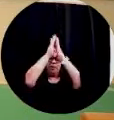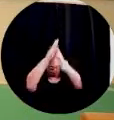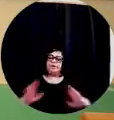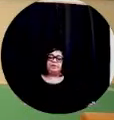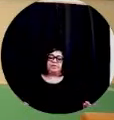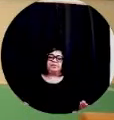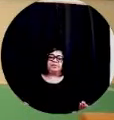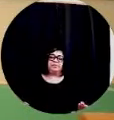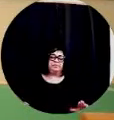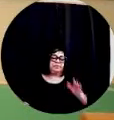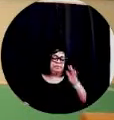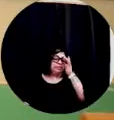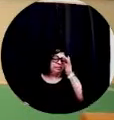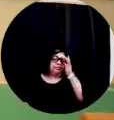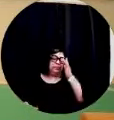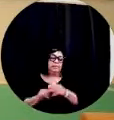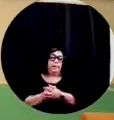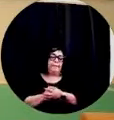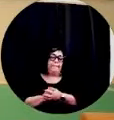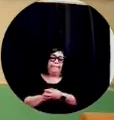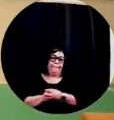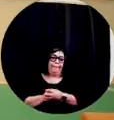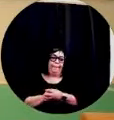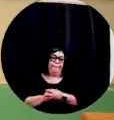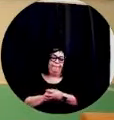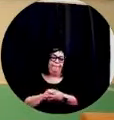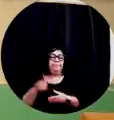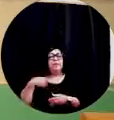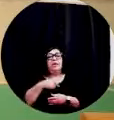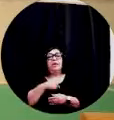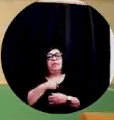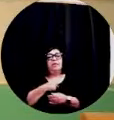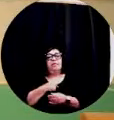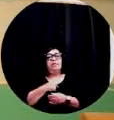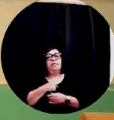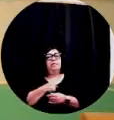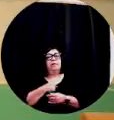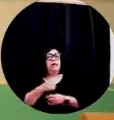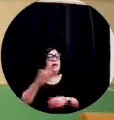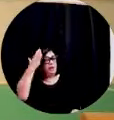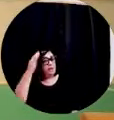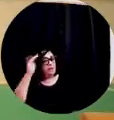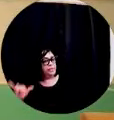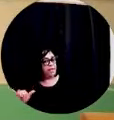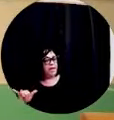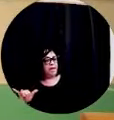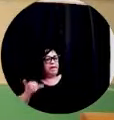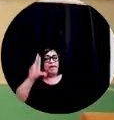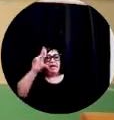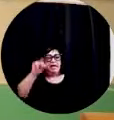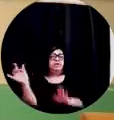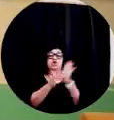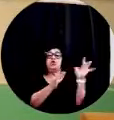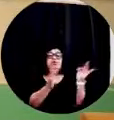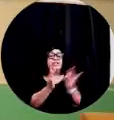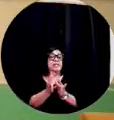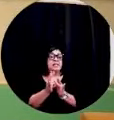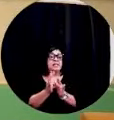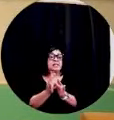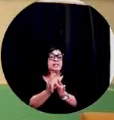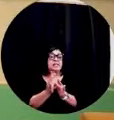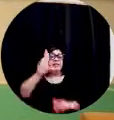I tricked you. Because we get a little familiar with that, but let's just say it one more time. No Jesus,